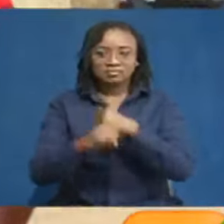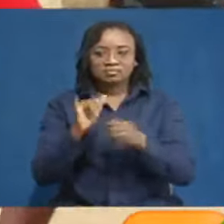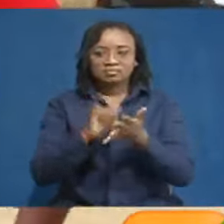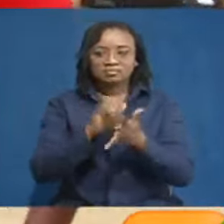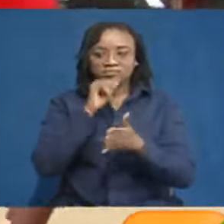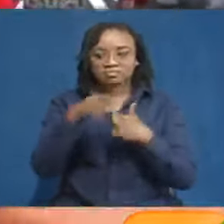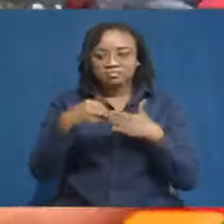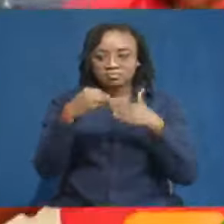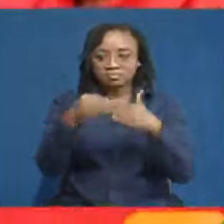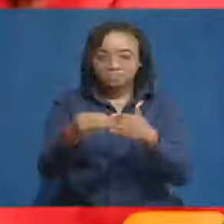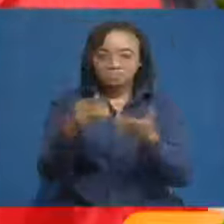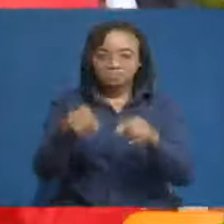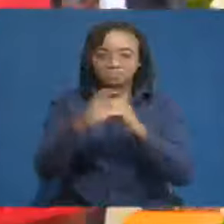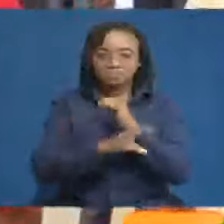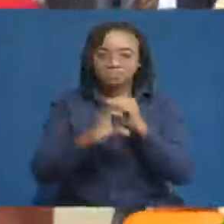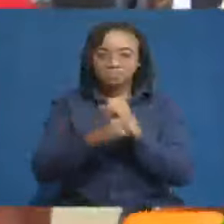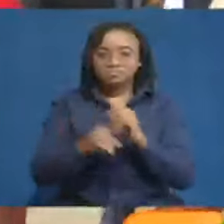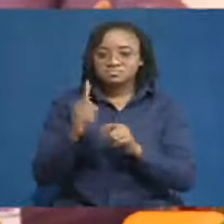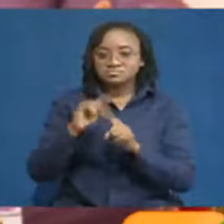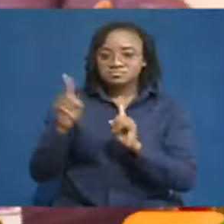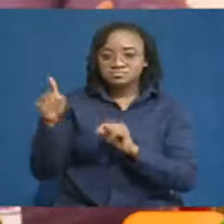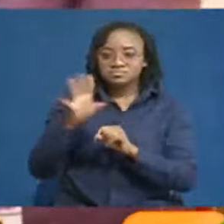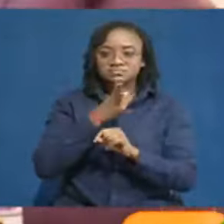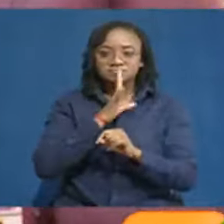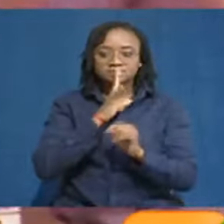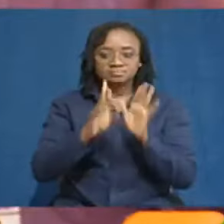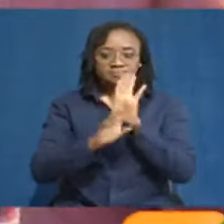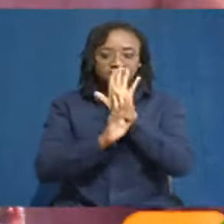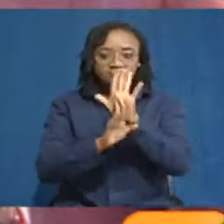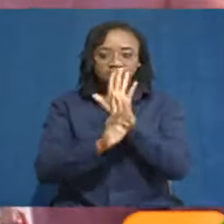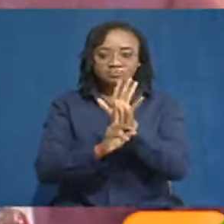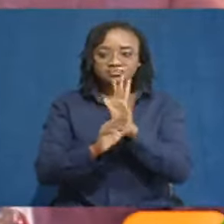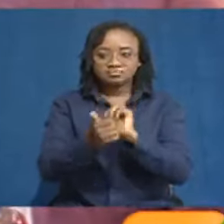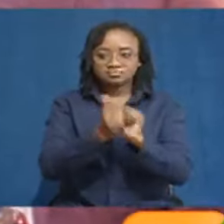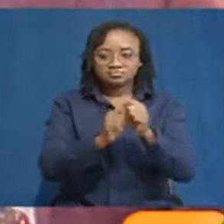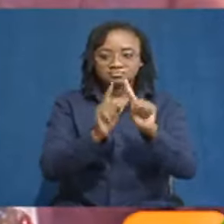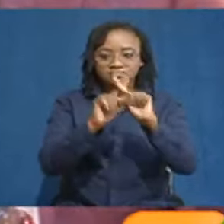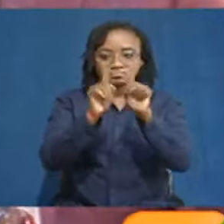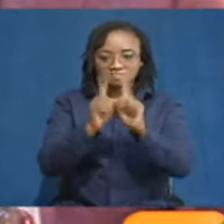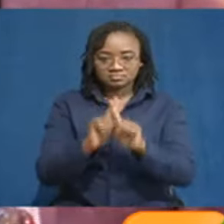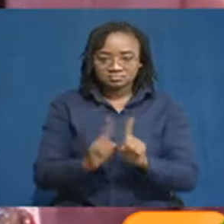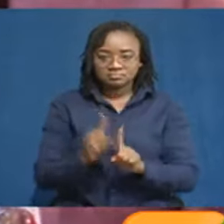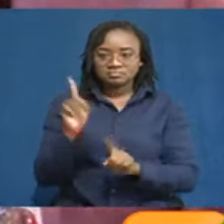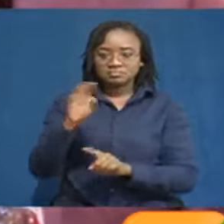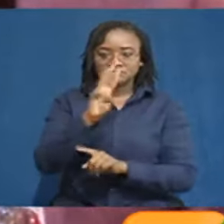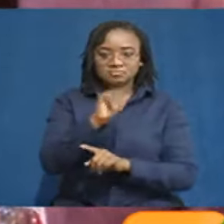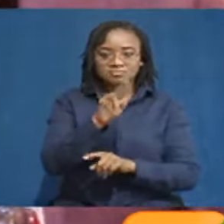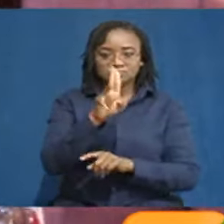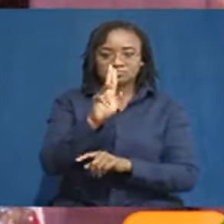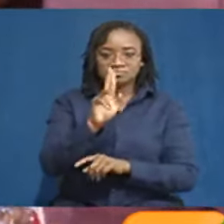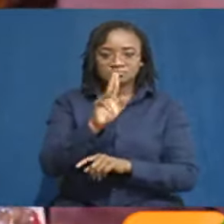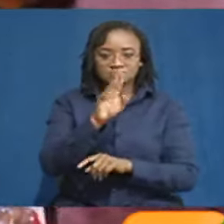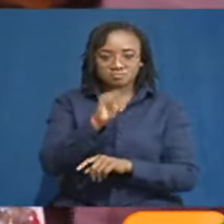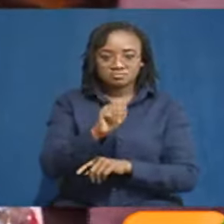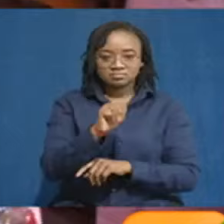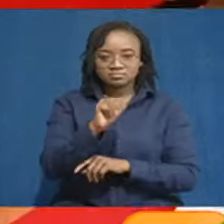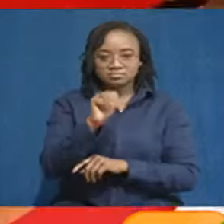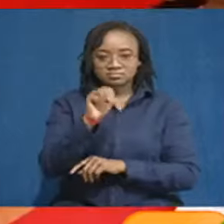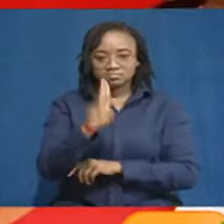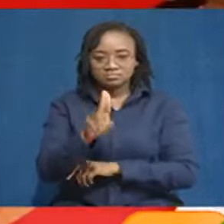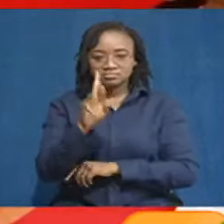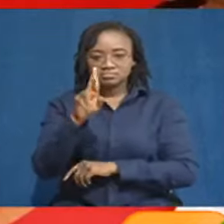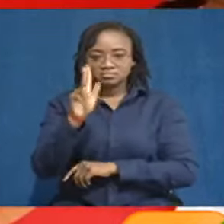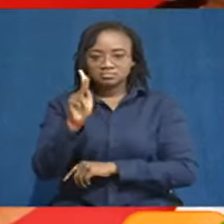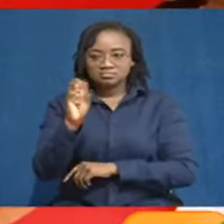ya kimkakati ya kamati ya Olimpiki nchini na mashirikisho ya michezo mbalimbali, Murkomen alitaka washikadau wa michezo kuhakikisha